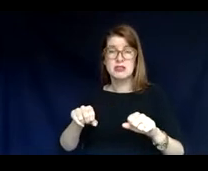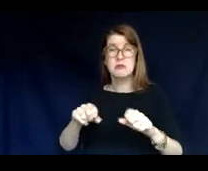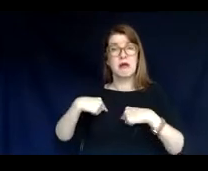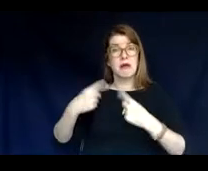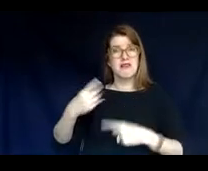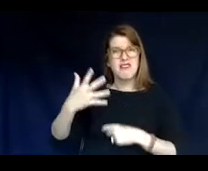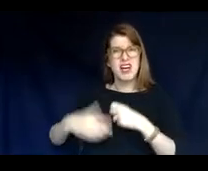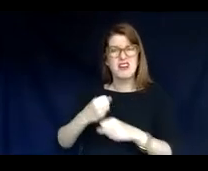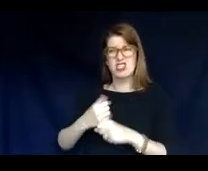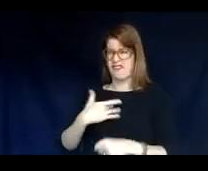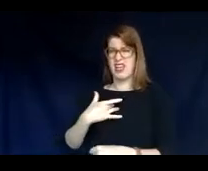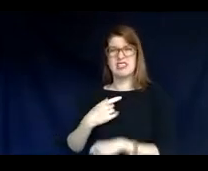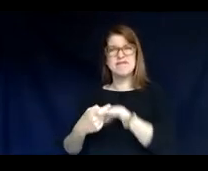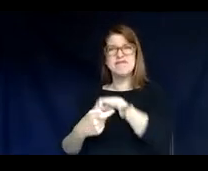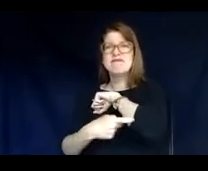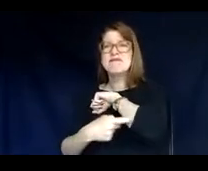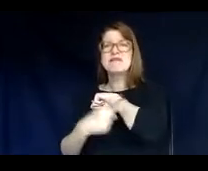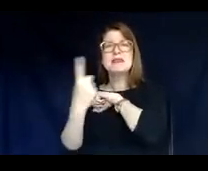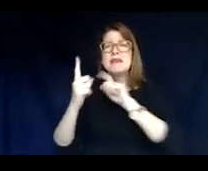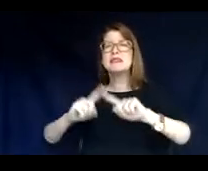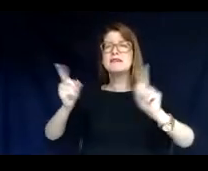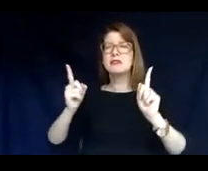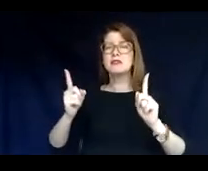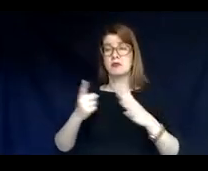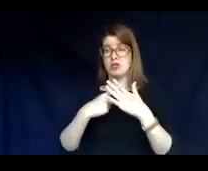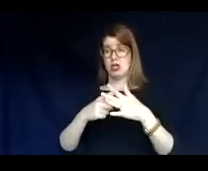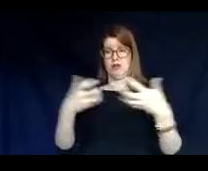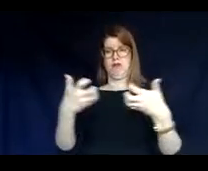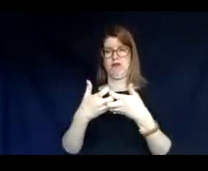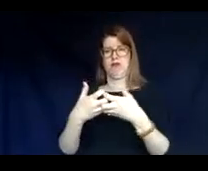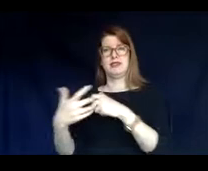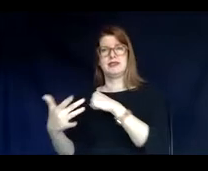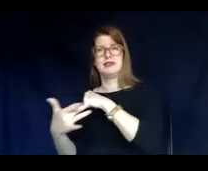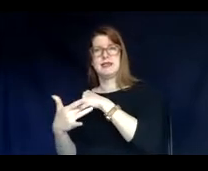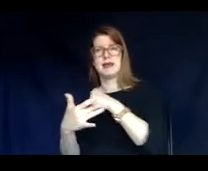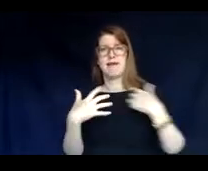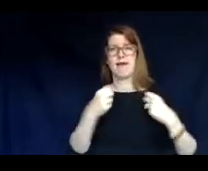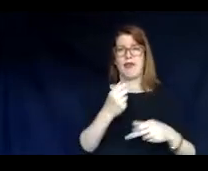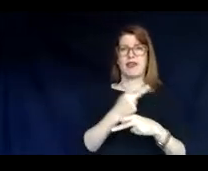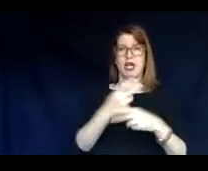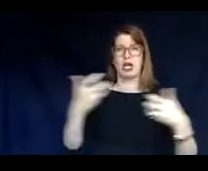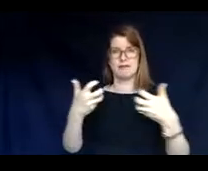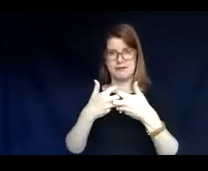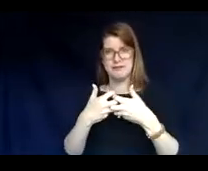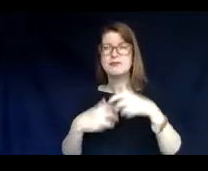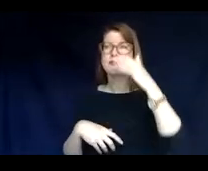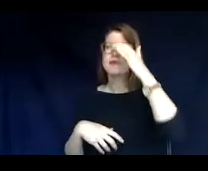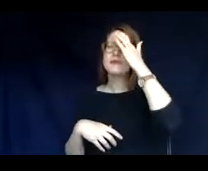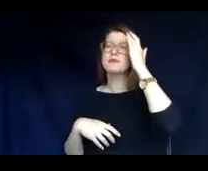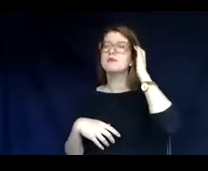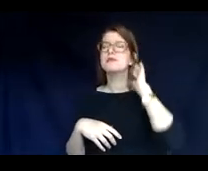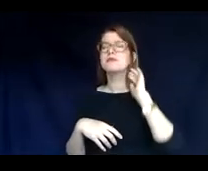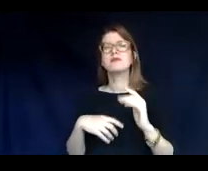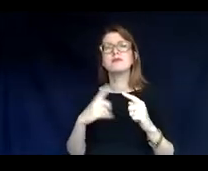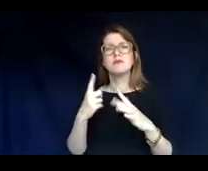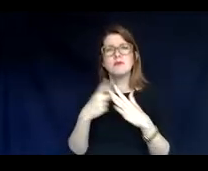to get this itch to do something different. And so I started combining healthcare and tech in different ways. And so when you start working, you